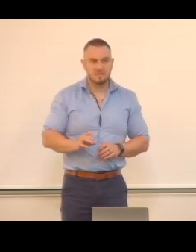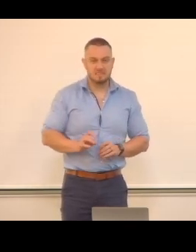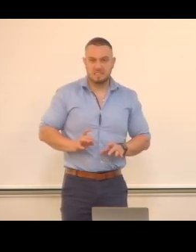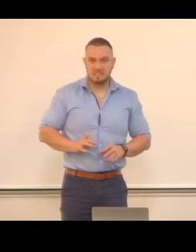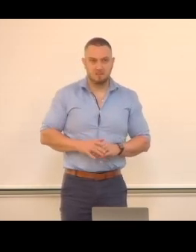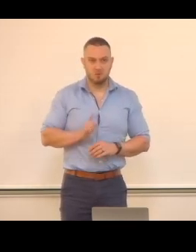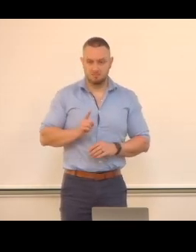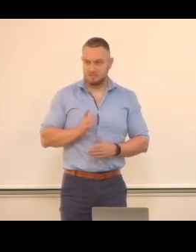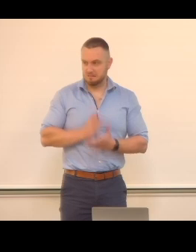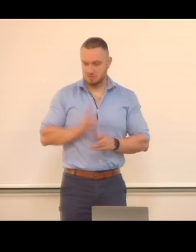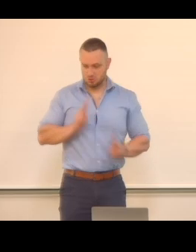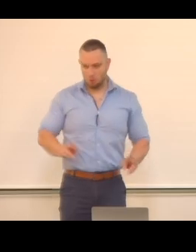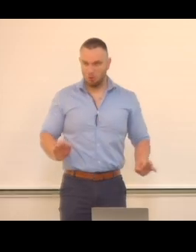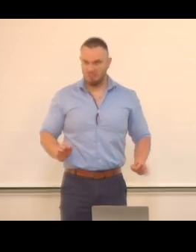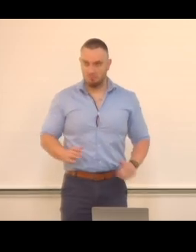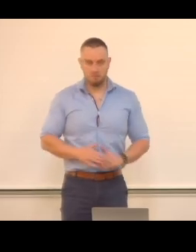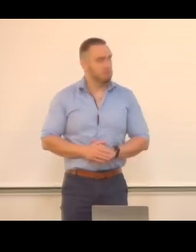there, but we didn't see any.